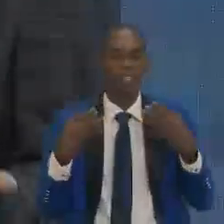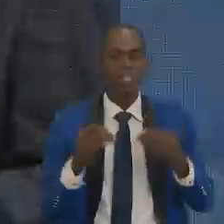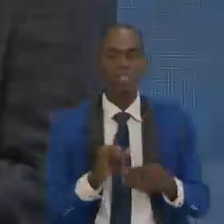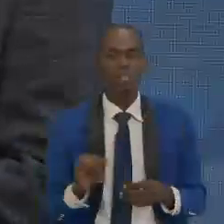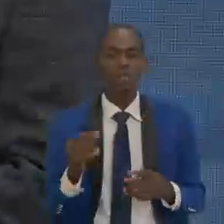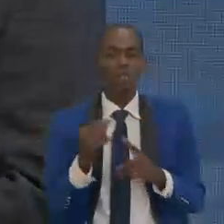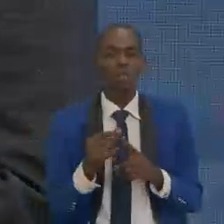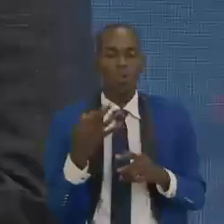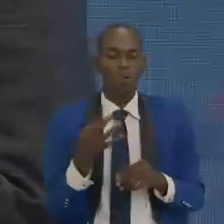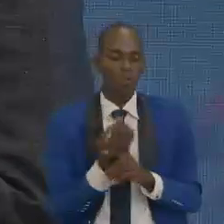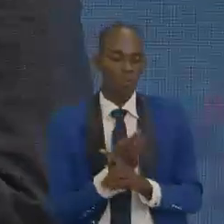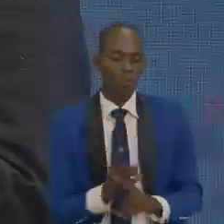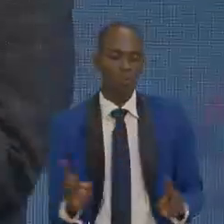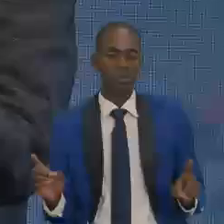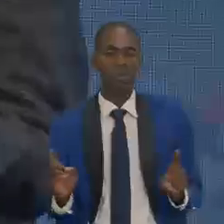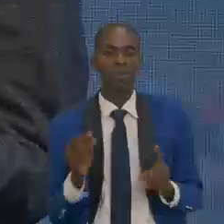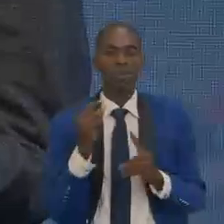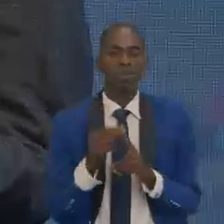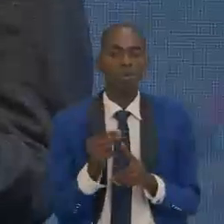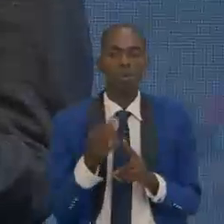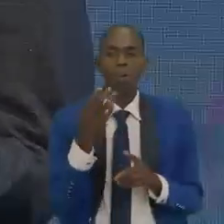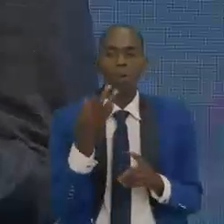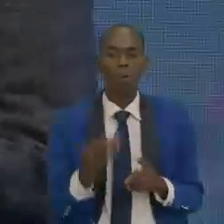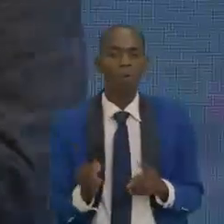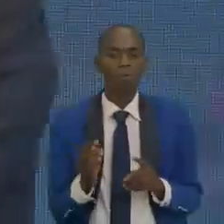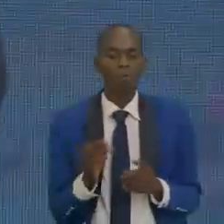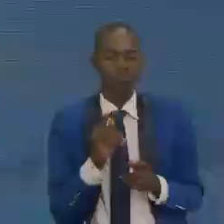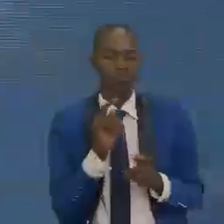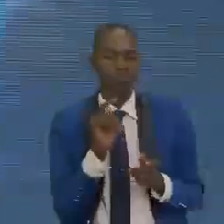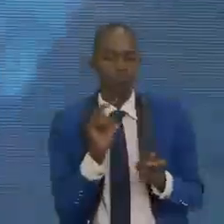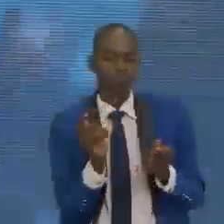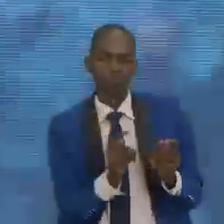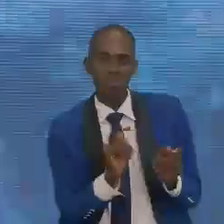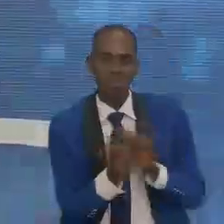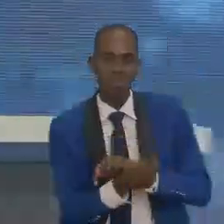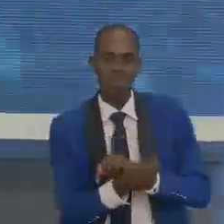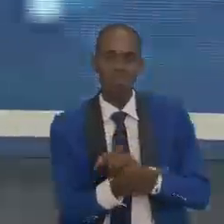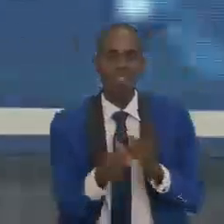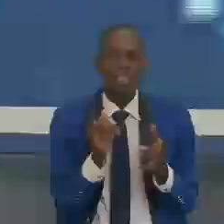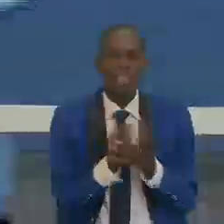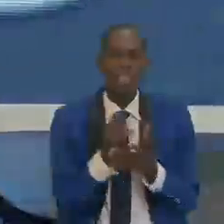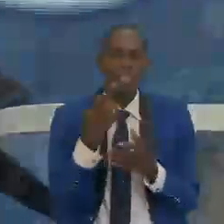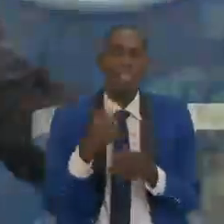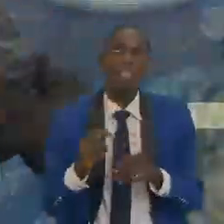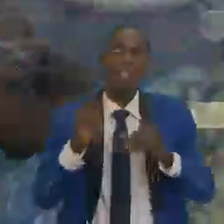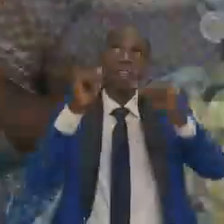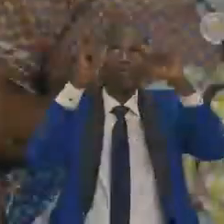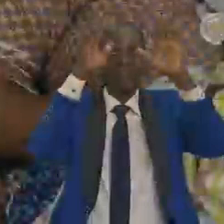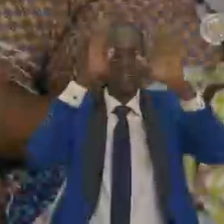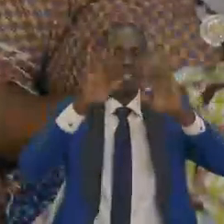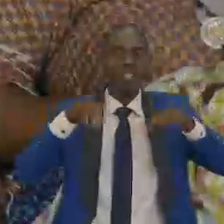of deliverance. Word of transformation. That the Father gave to his